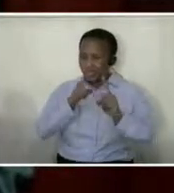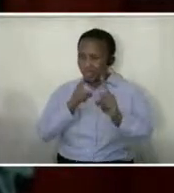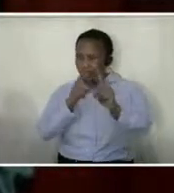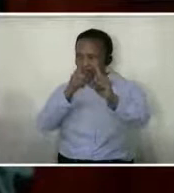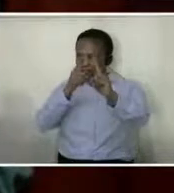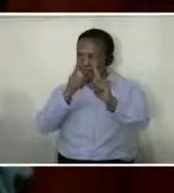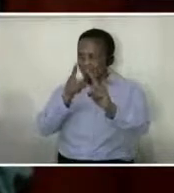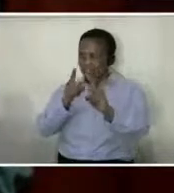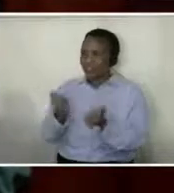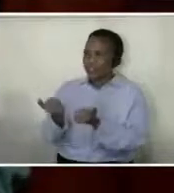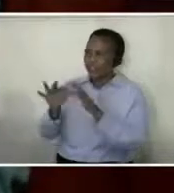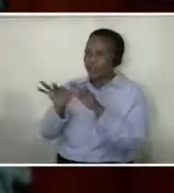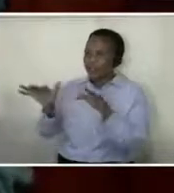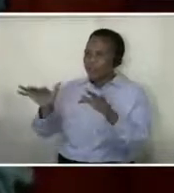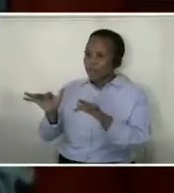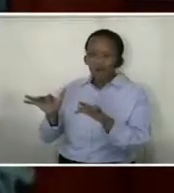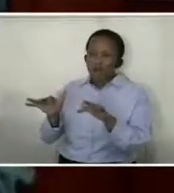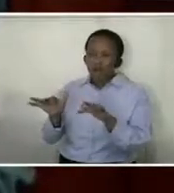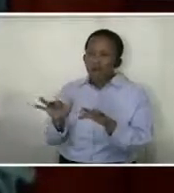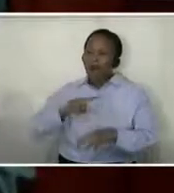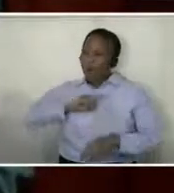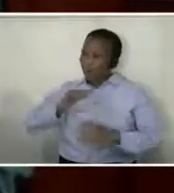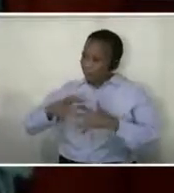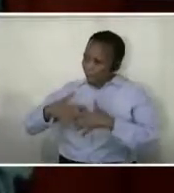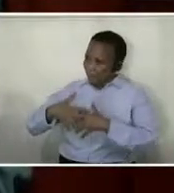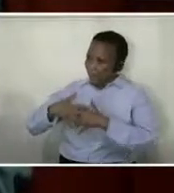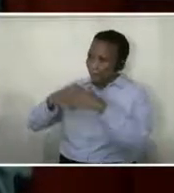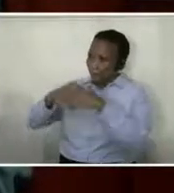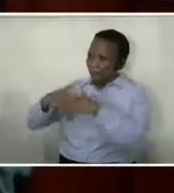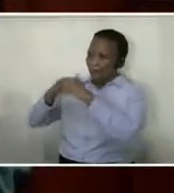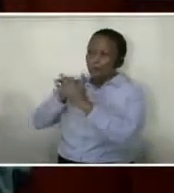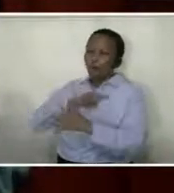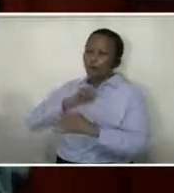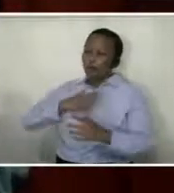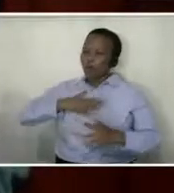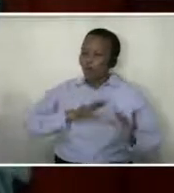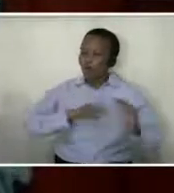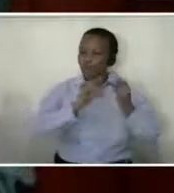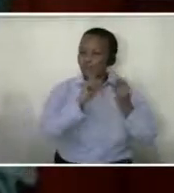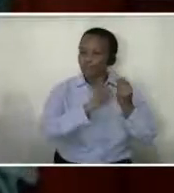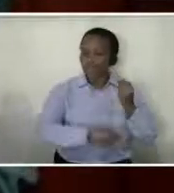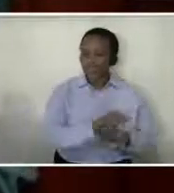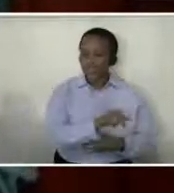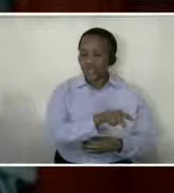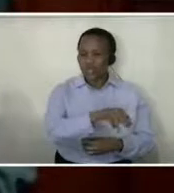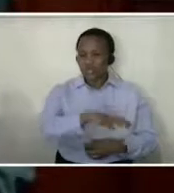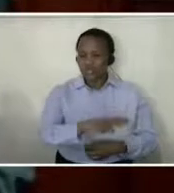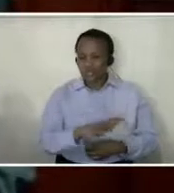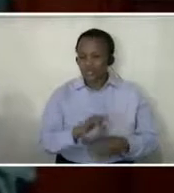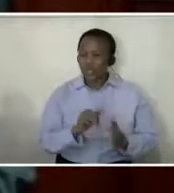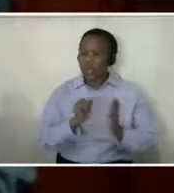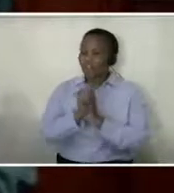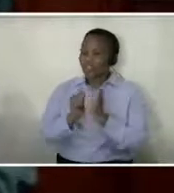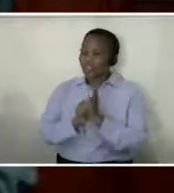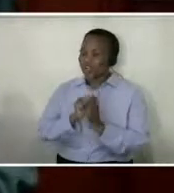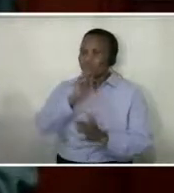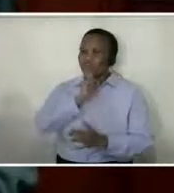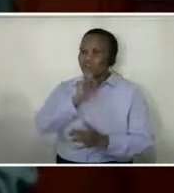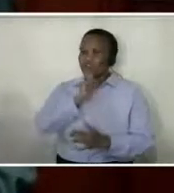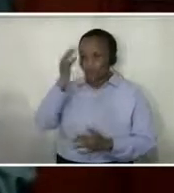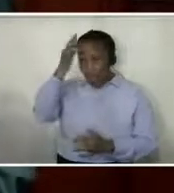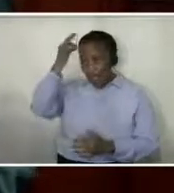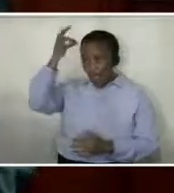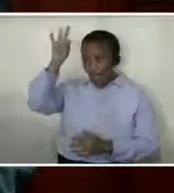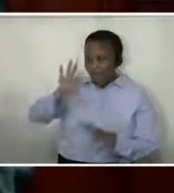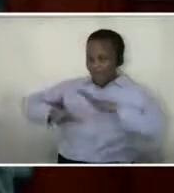but solely to punish the ANC. They were formed with the sole agenda of using local government state